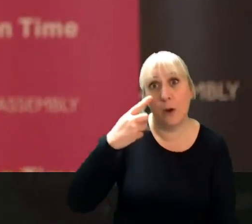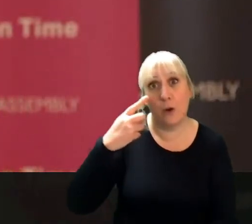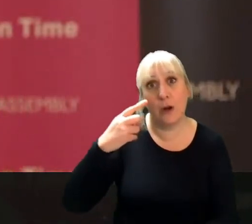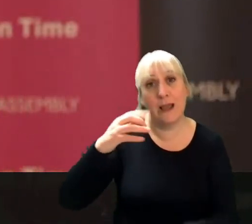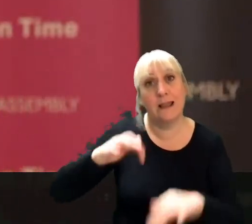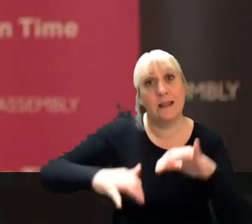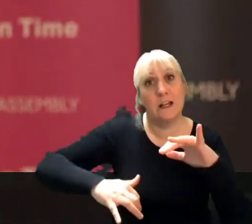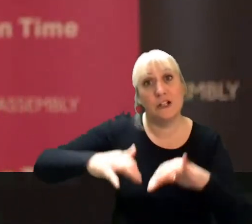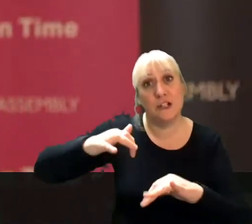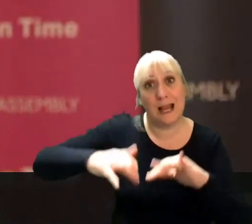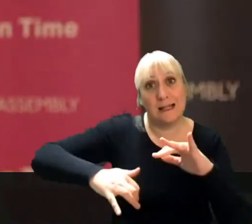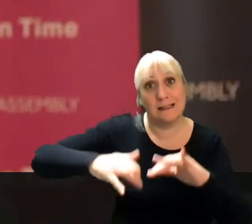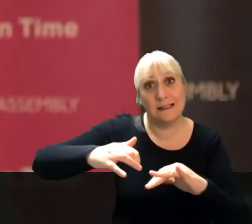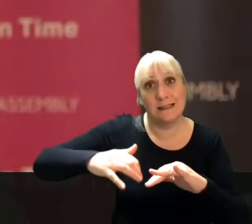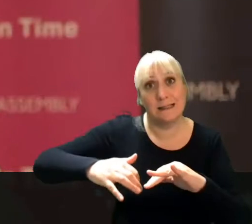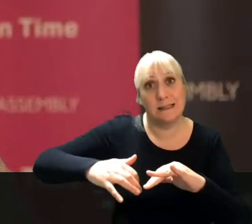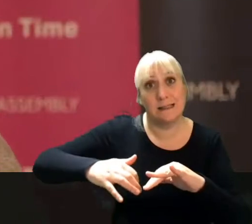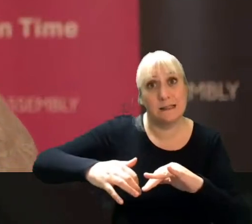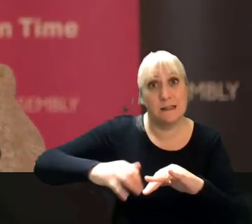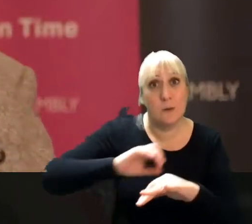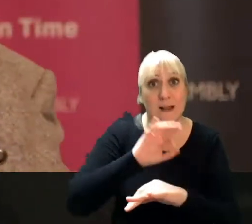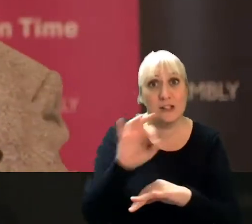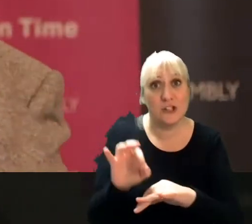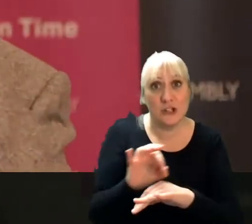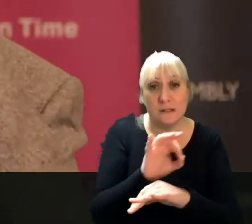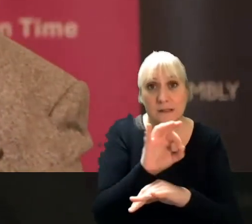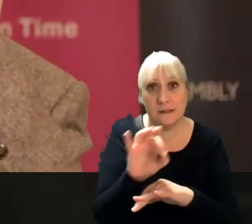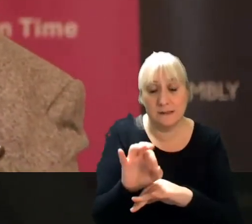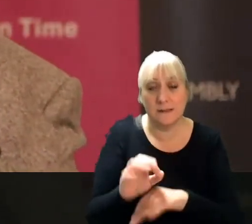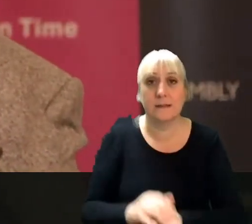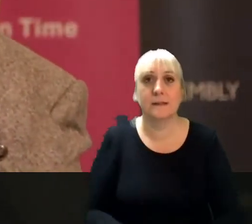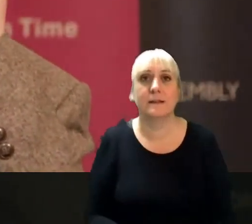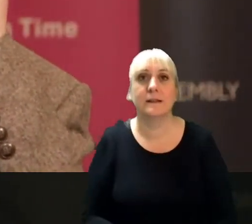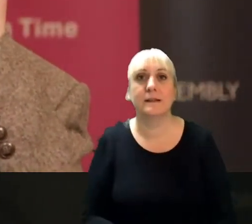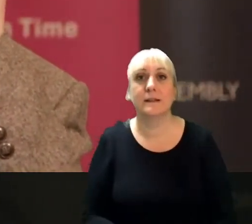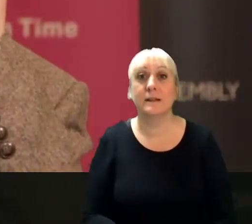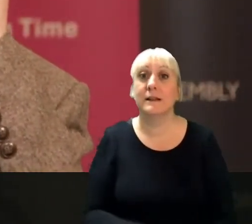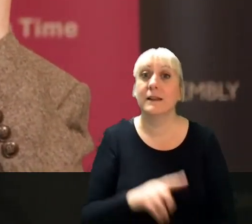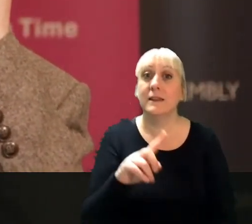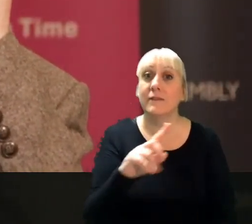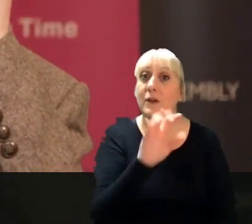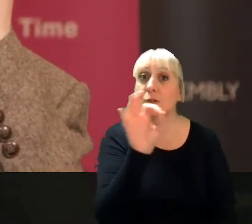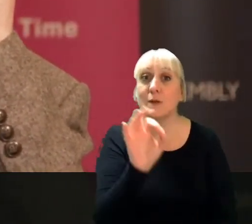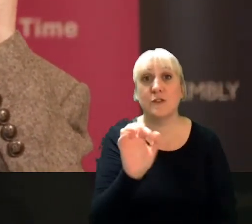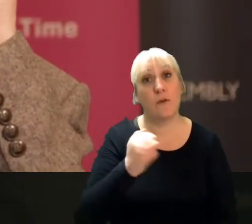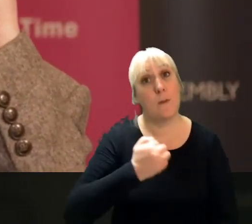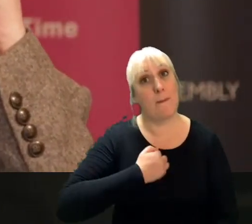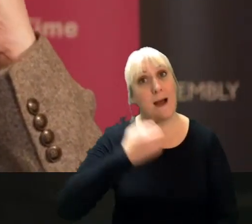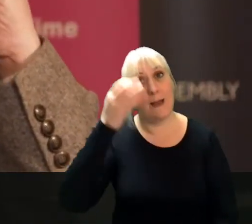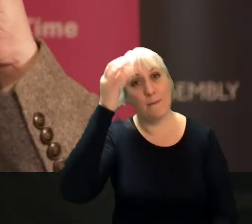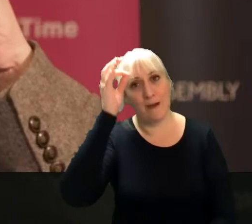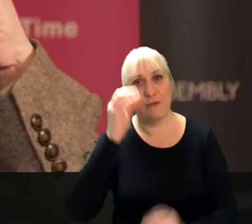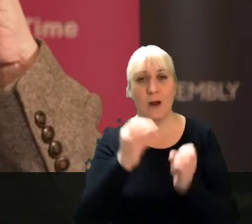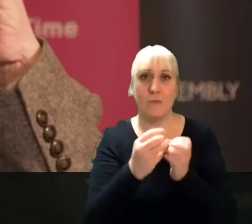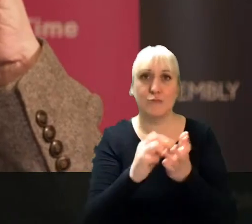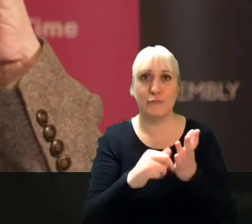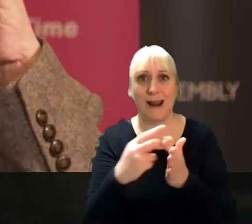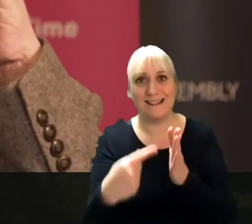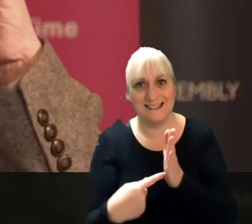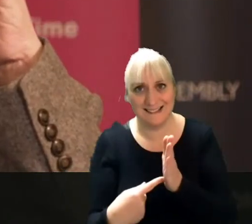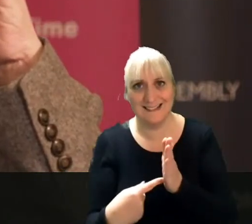liked questions. The first one is from my borough of Brent, which is from,